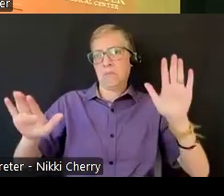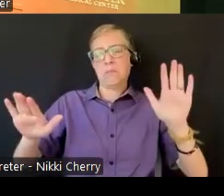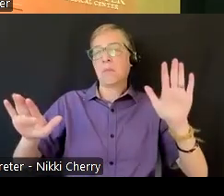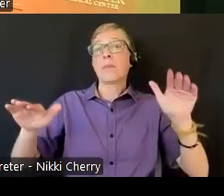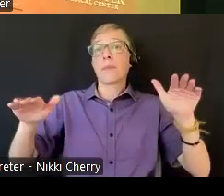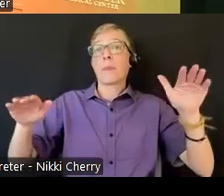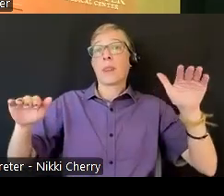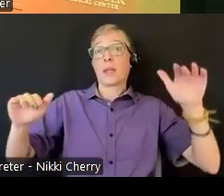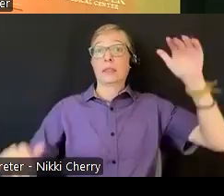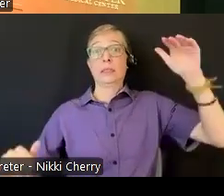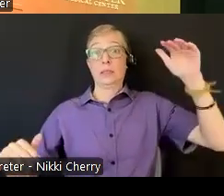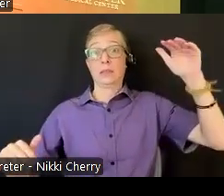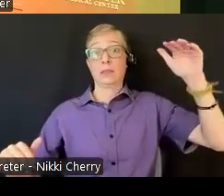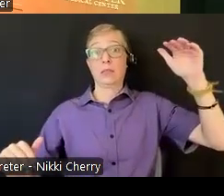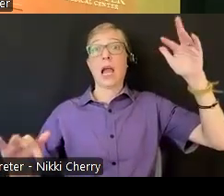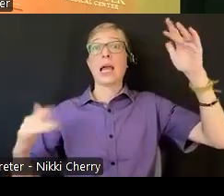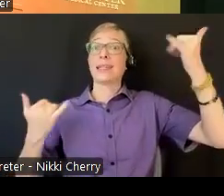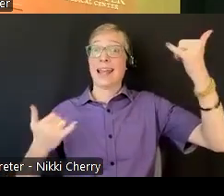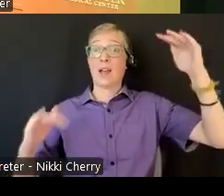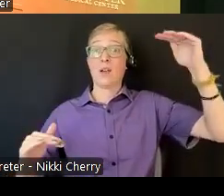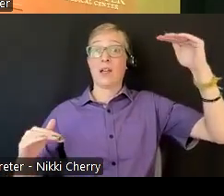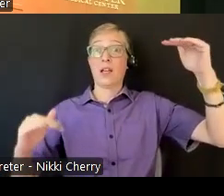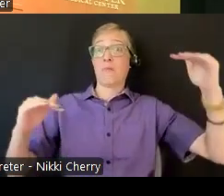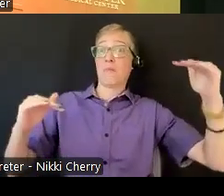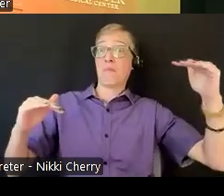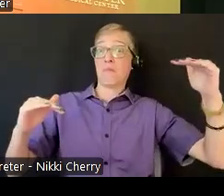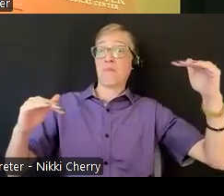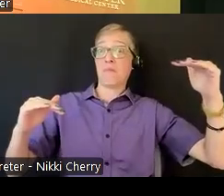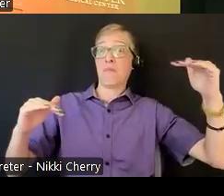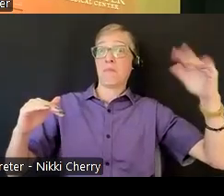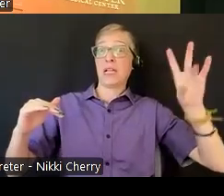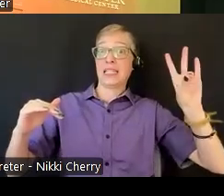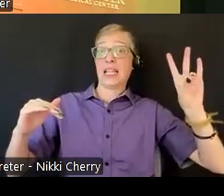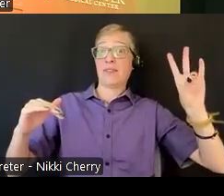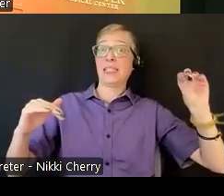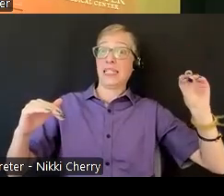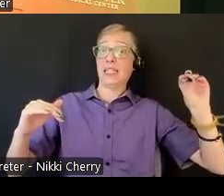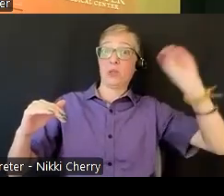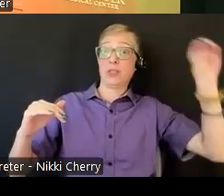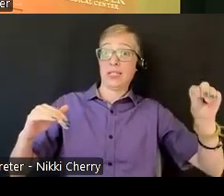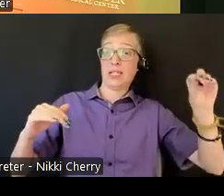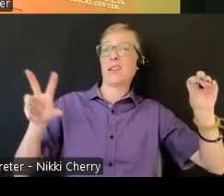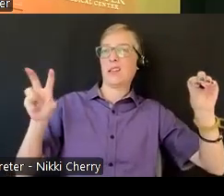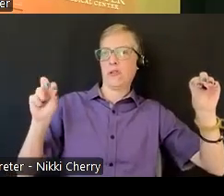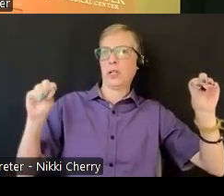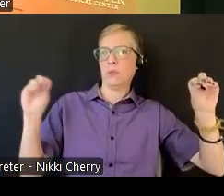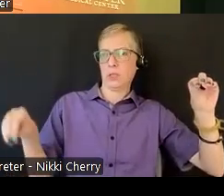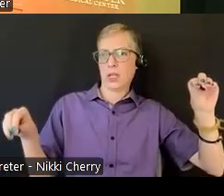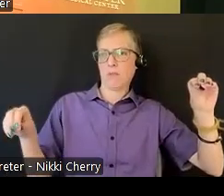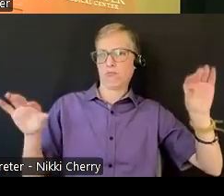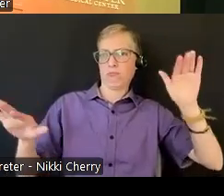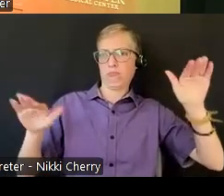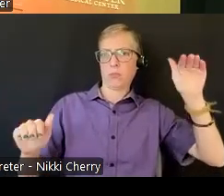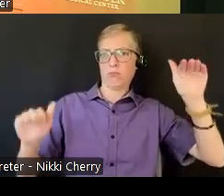shifted a bit. It's about 30% academic and 70% clinical. And that number